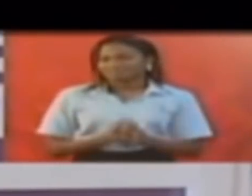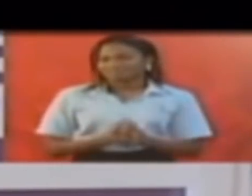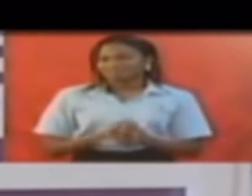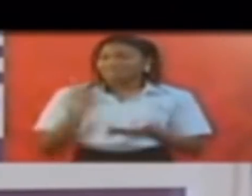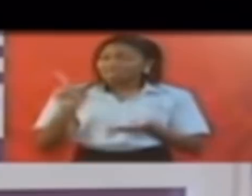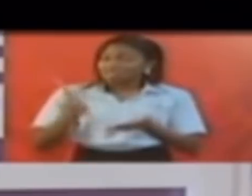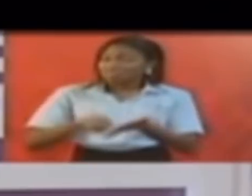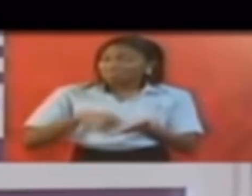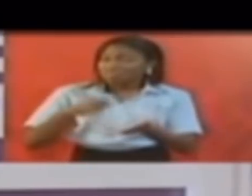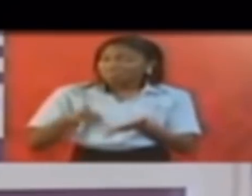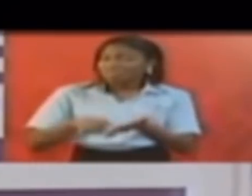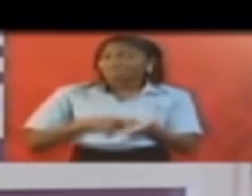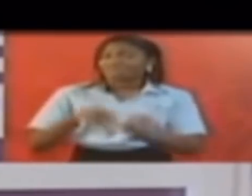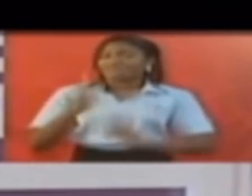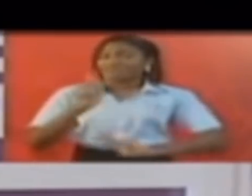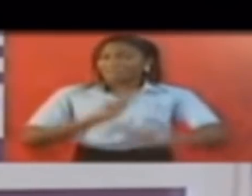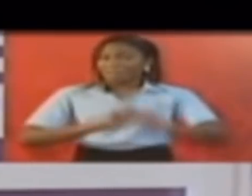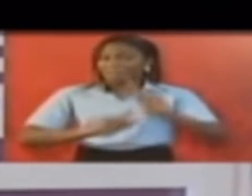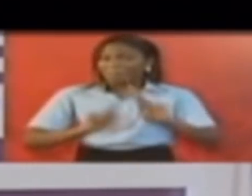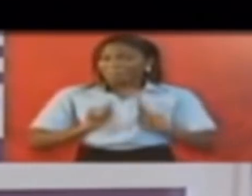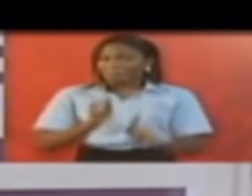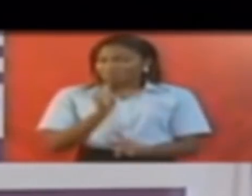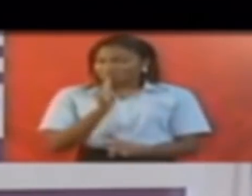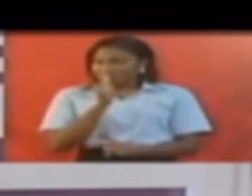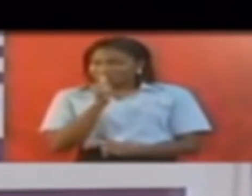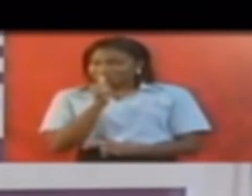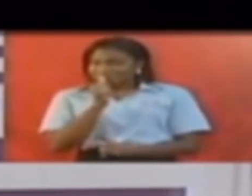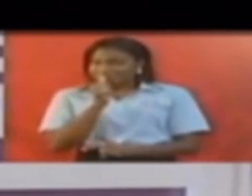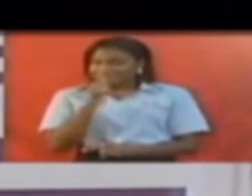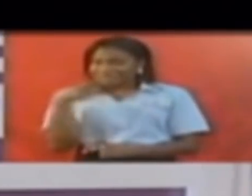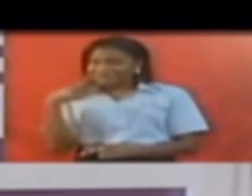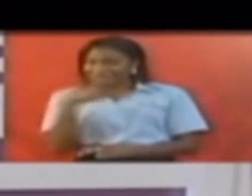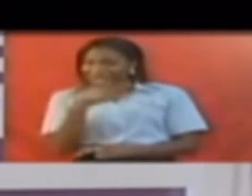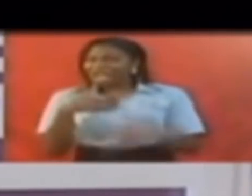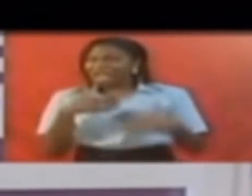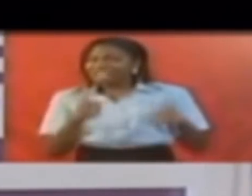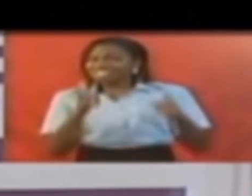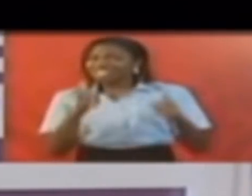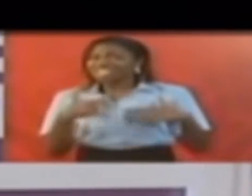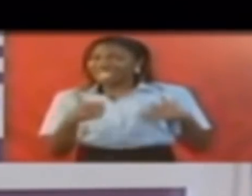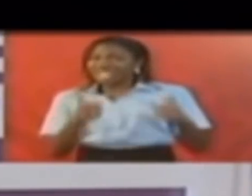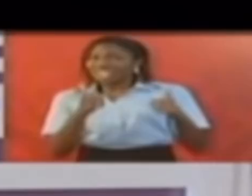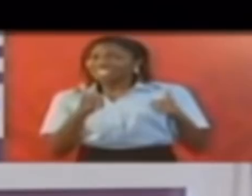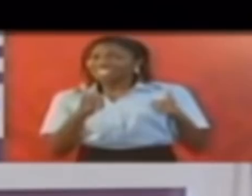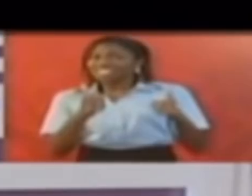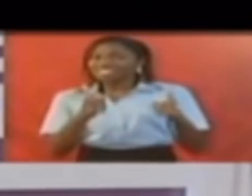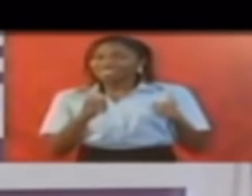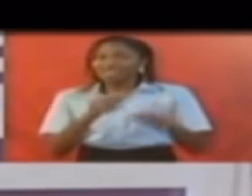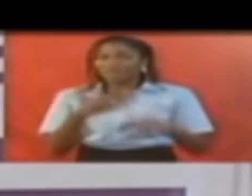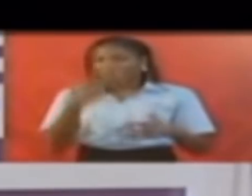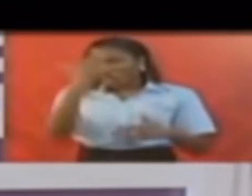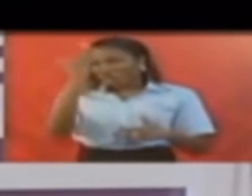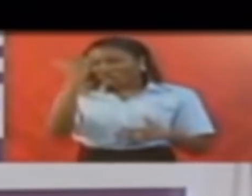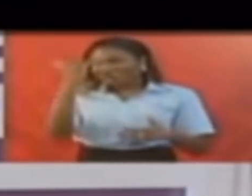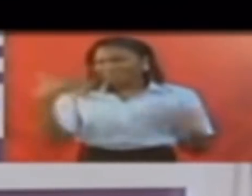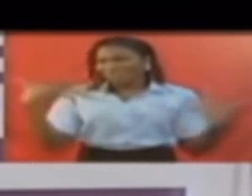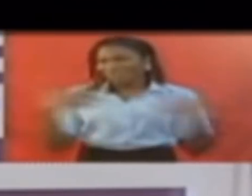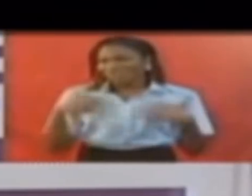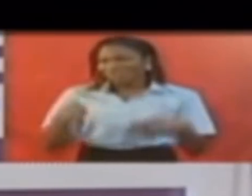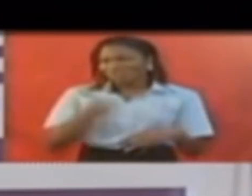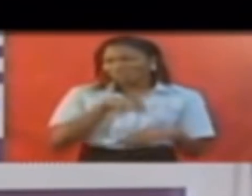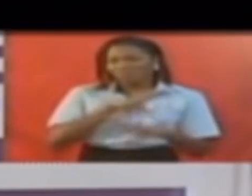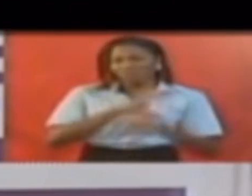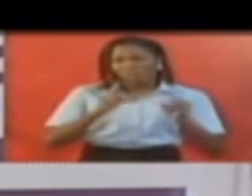or signs of worsening in order to avoid possible admission to Cora or Coover Hospital. And that is